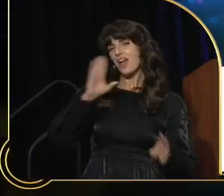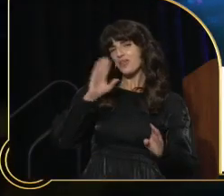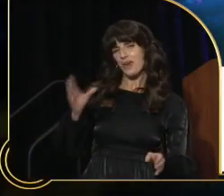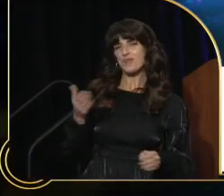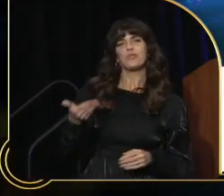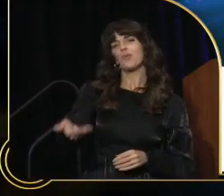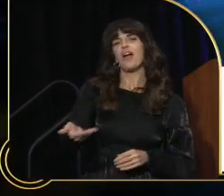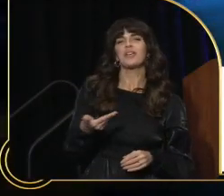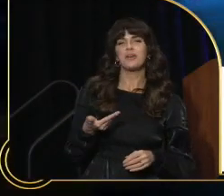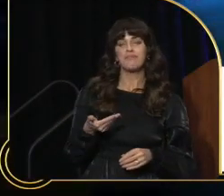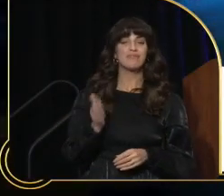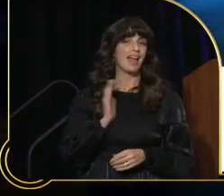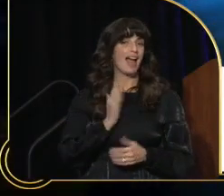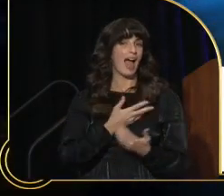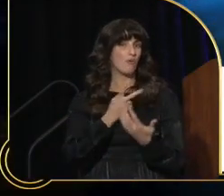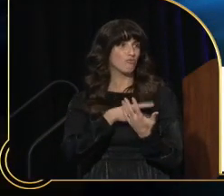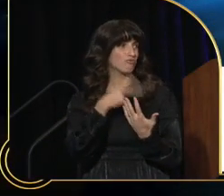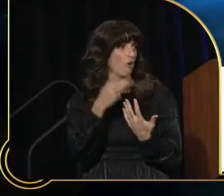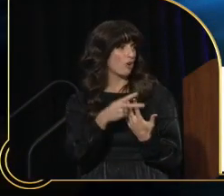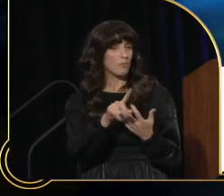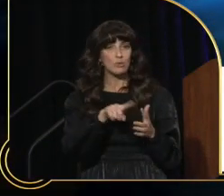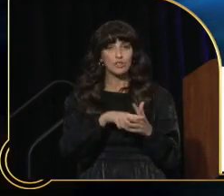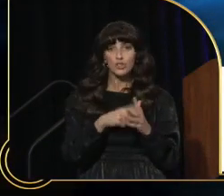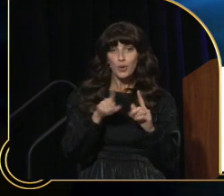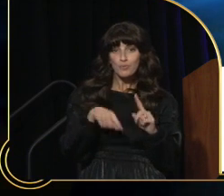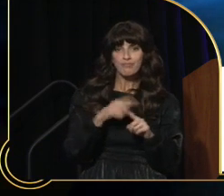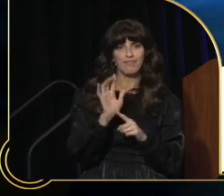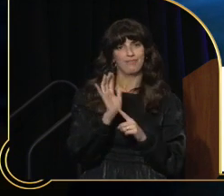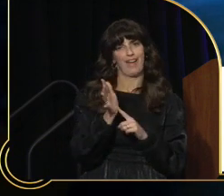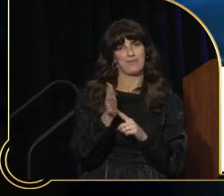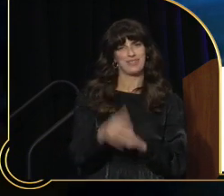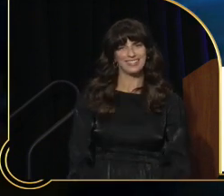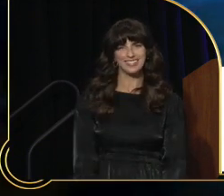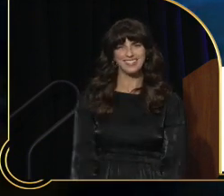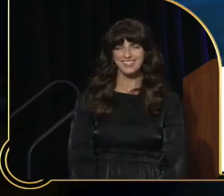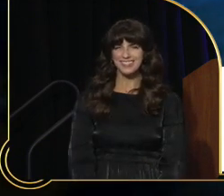Hello and welcome. Our program will begin in 5 minutes.